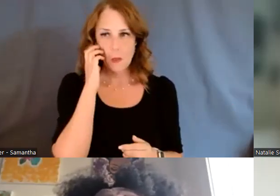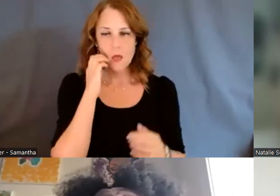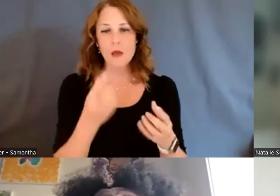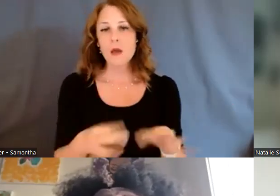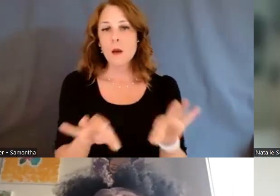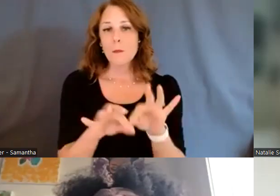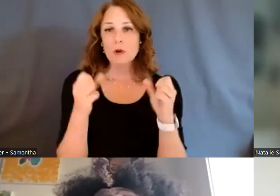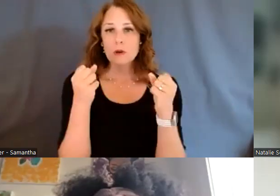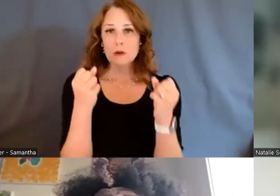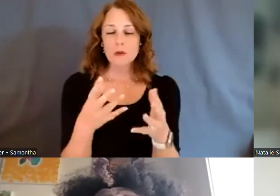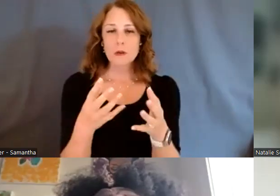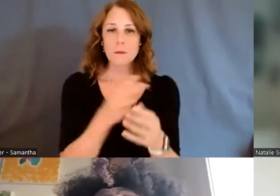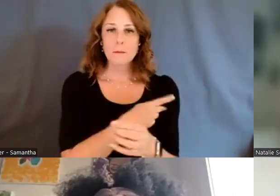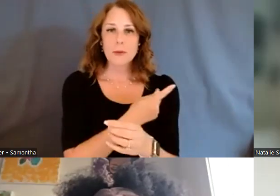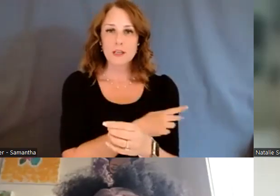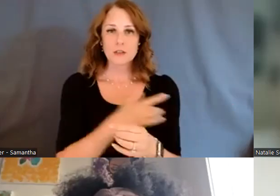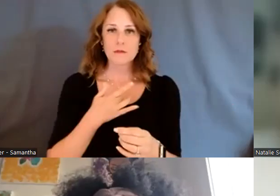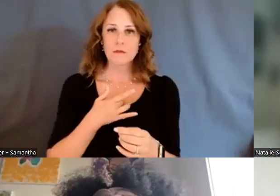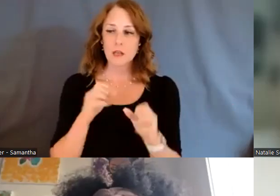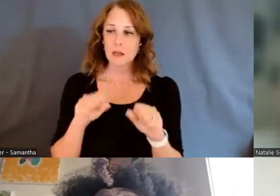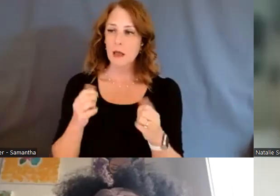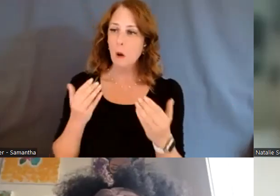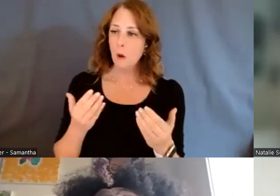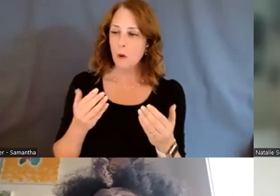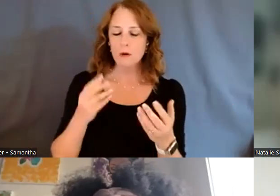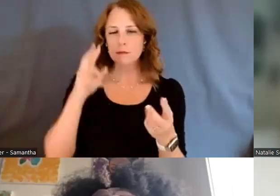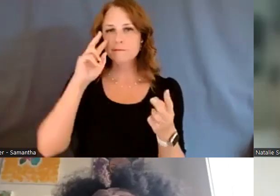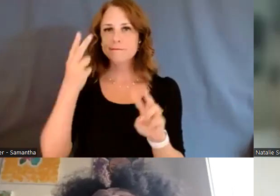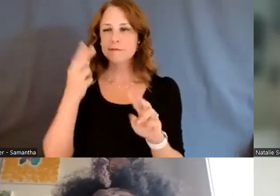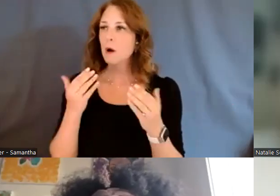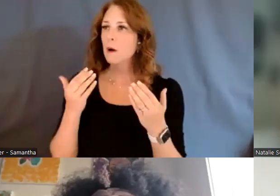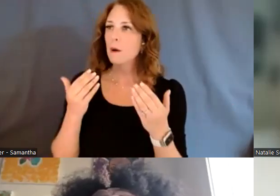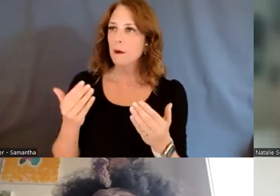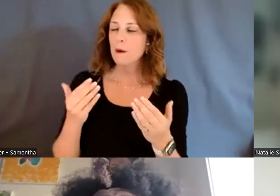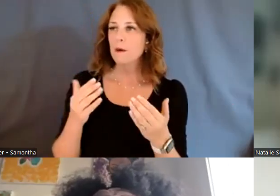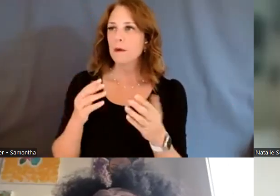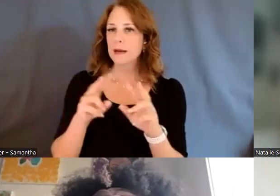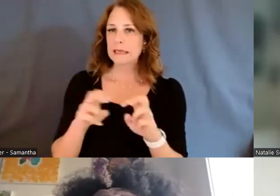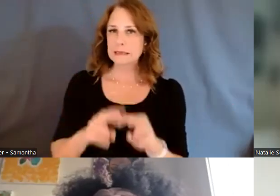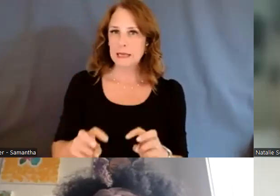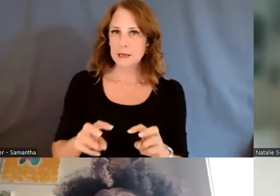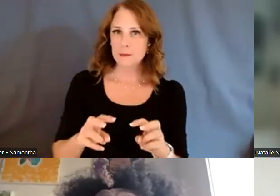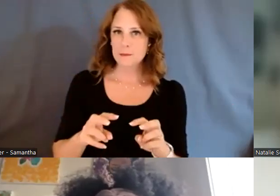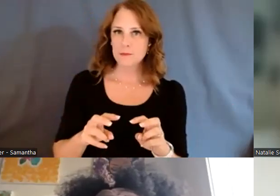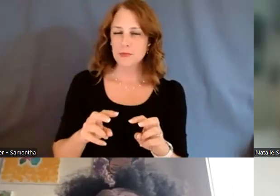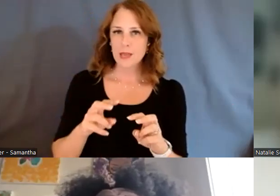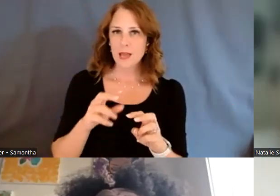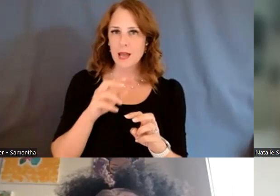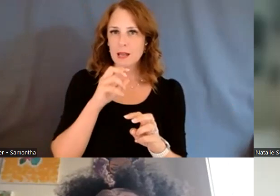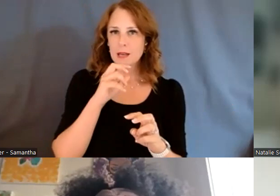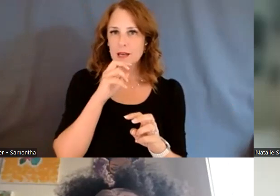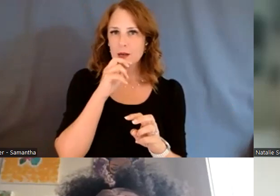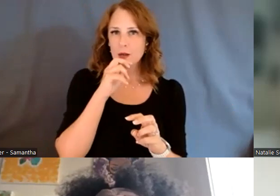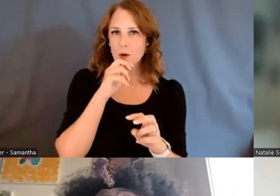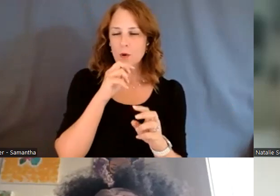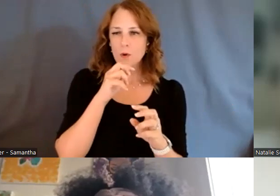think that they can have the exam and it still goes to the crime lab if they don't report, and that's not the case.